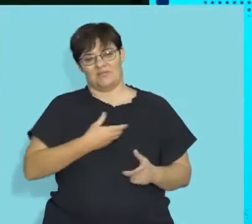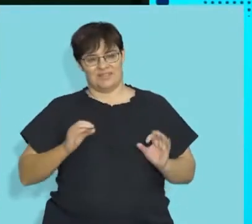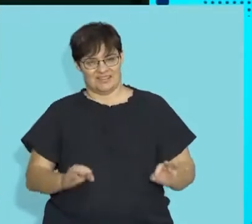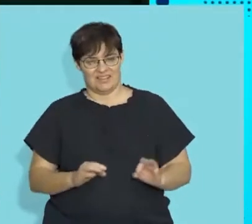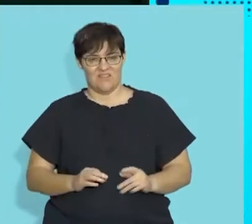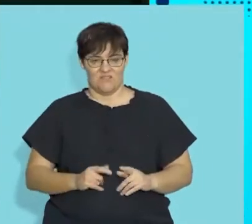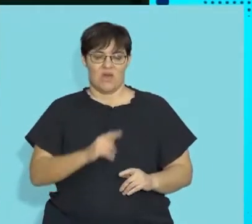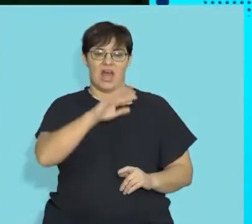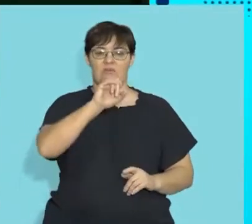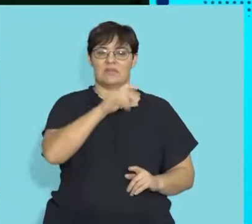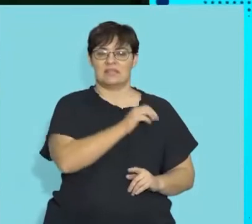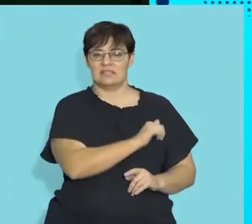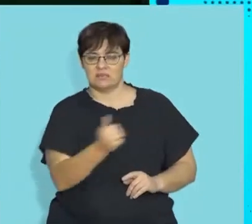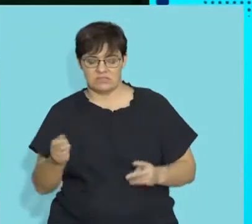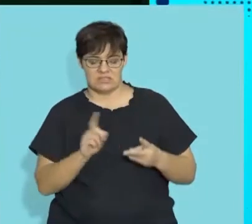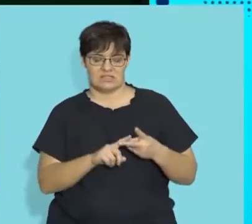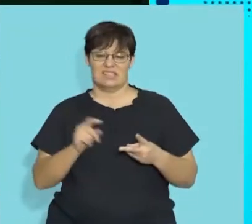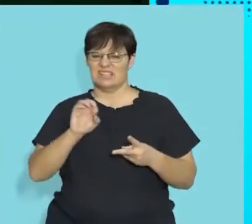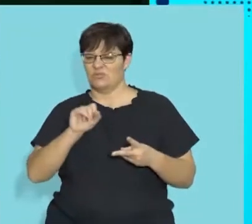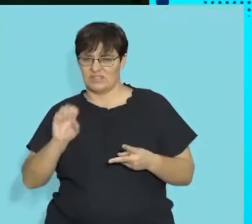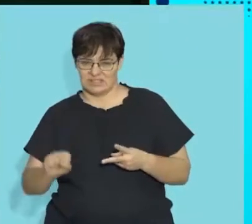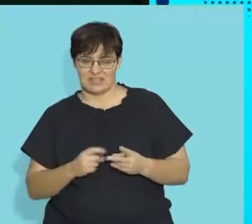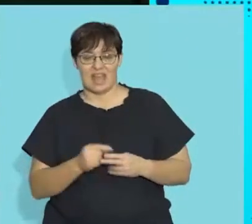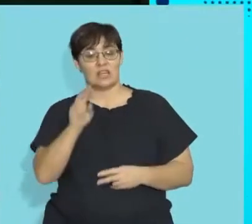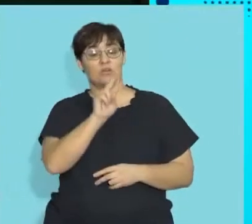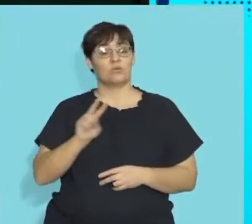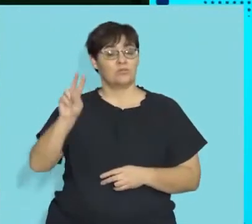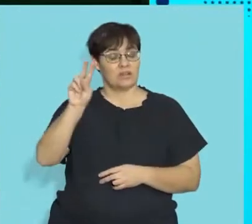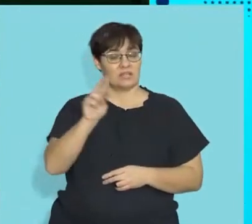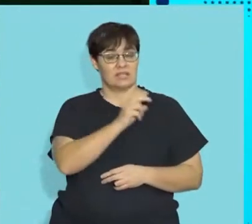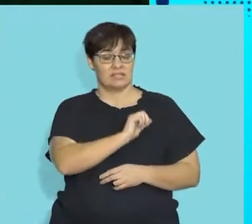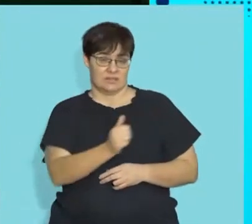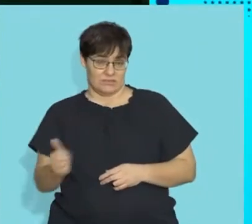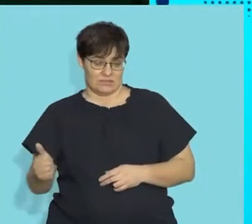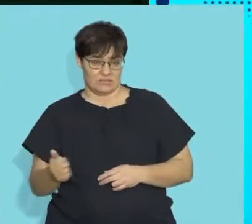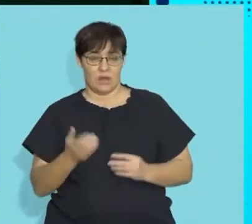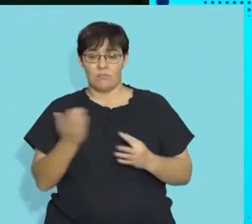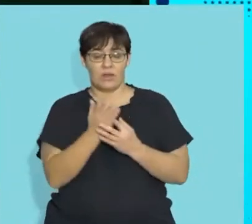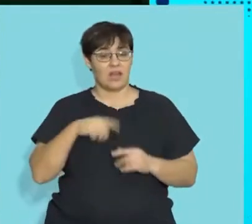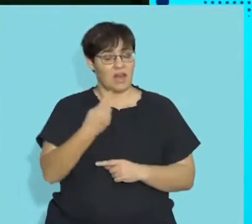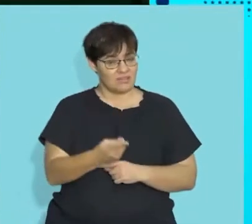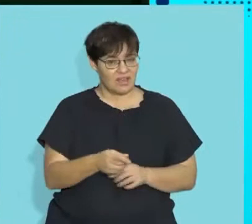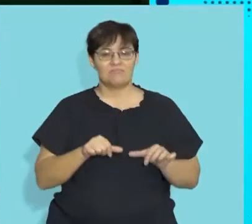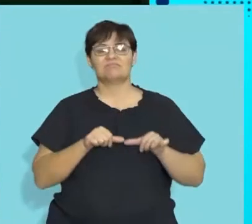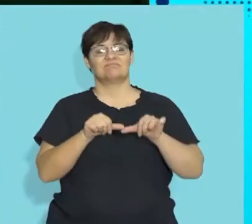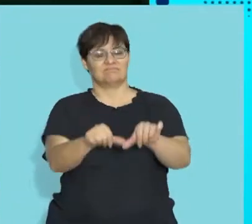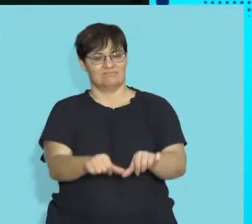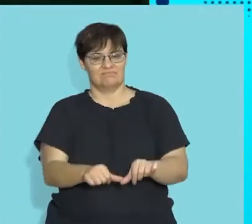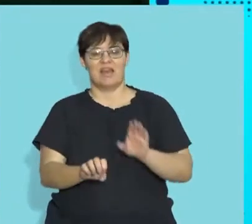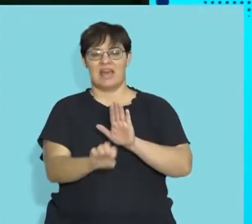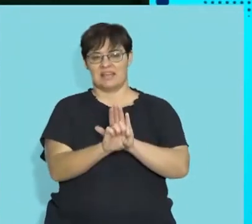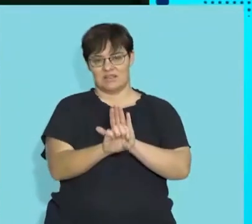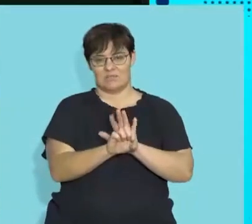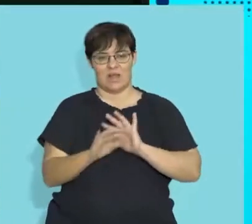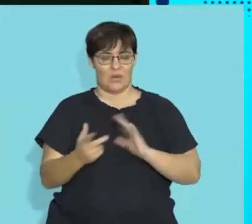with arithmetic sequences, arithmetic series, and quadratic sequences. After the break, I'll be jumping into some